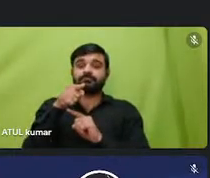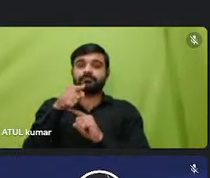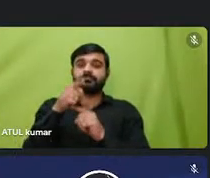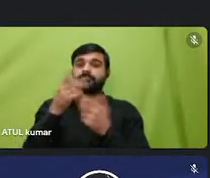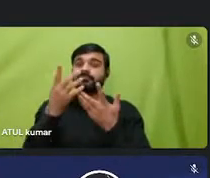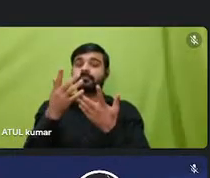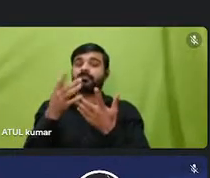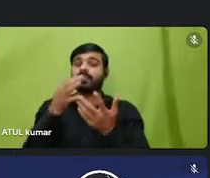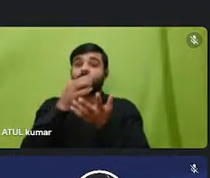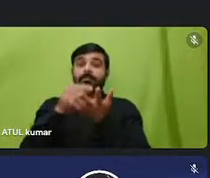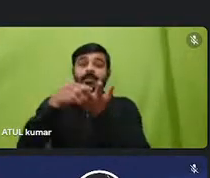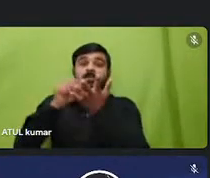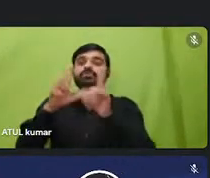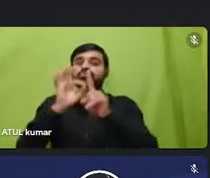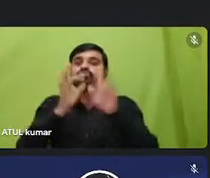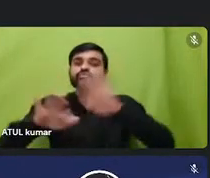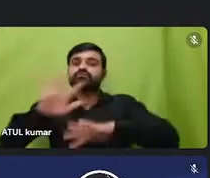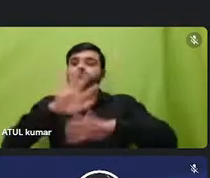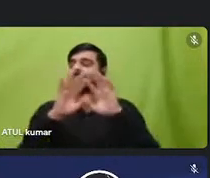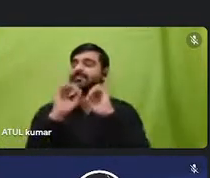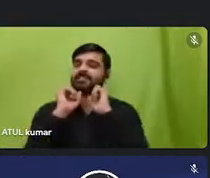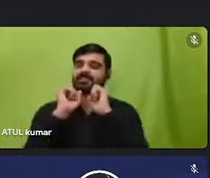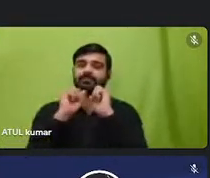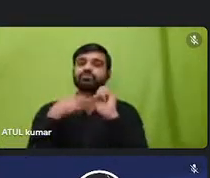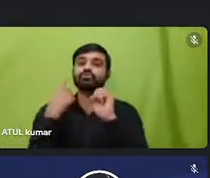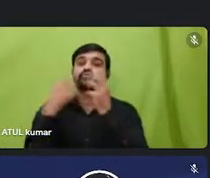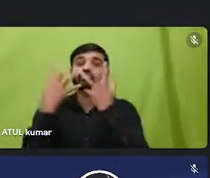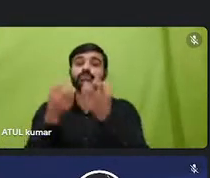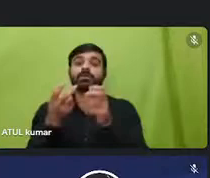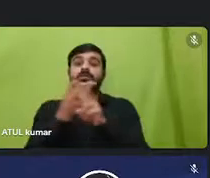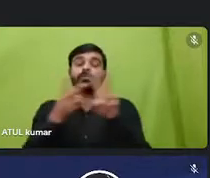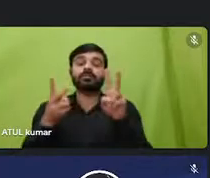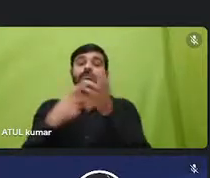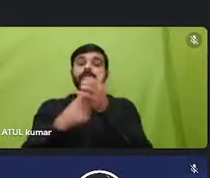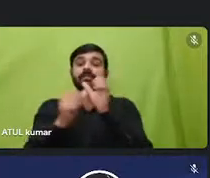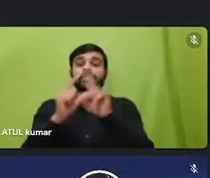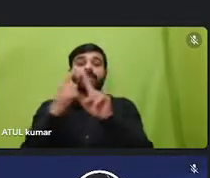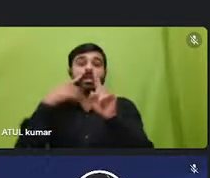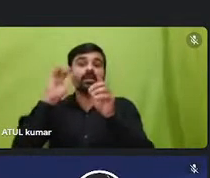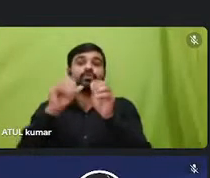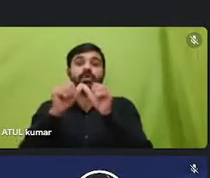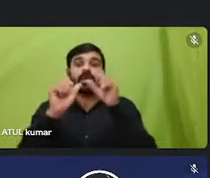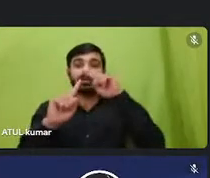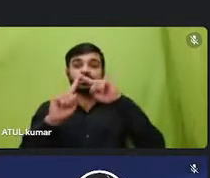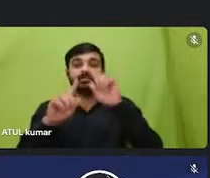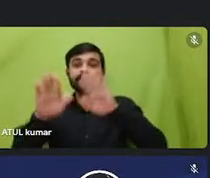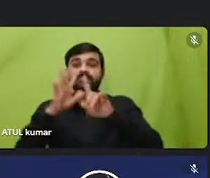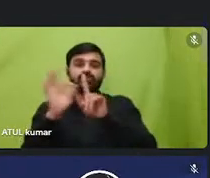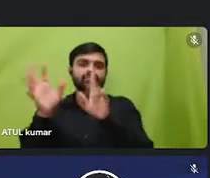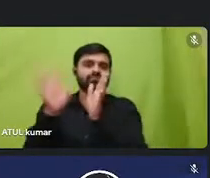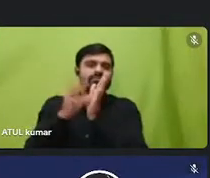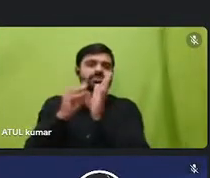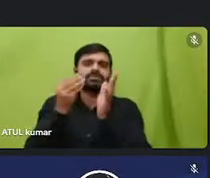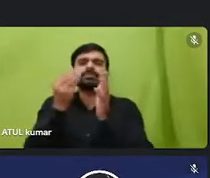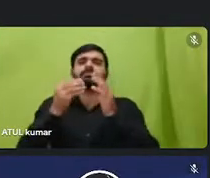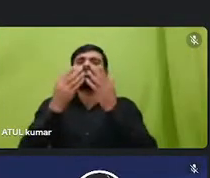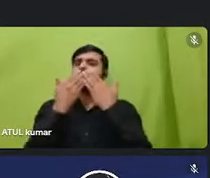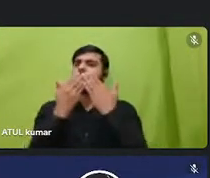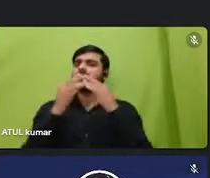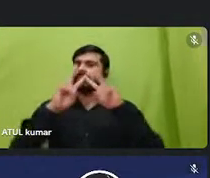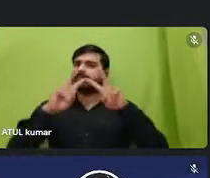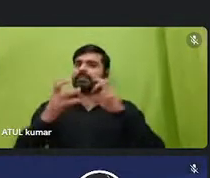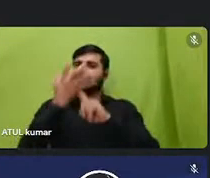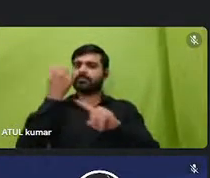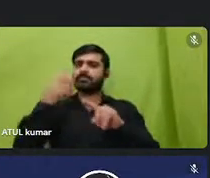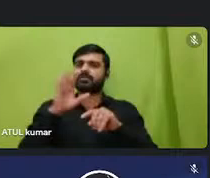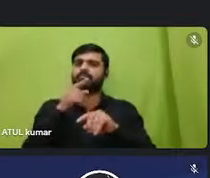permission to do that kind of thing. I mean, who wants radioactive fluid injected? But there have been a few studies by Karen